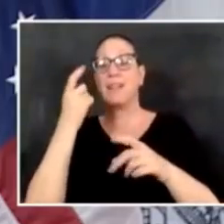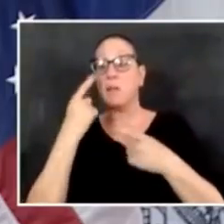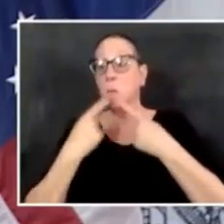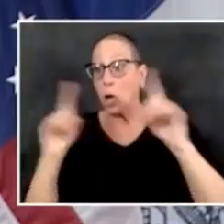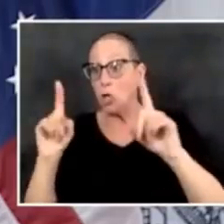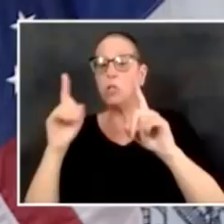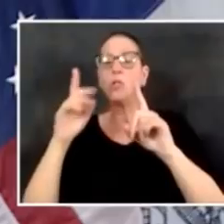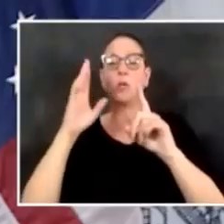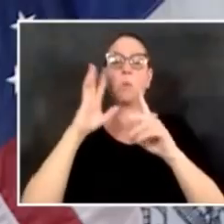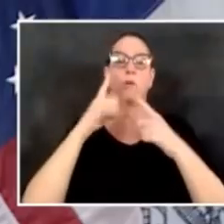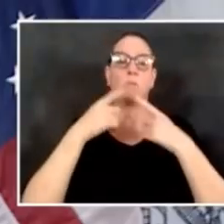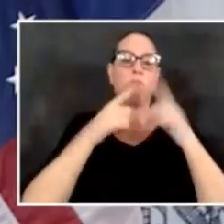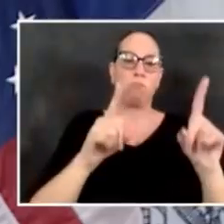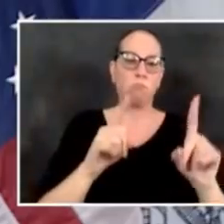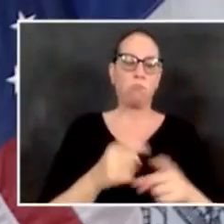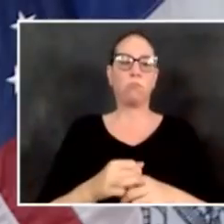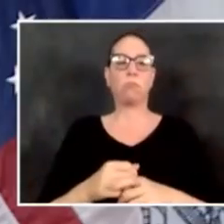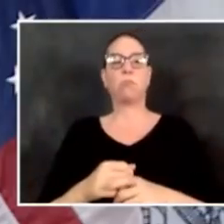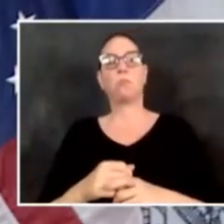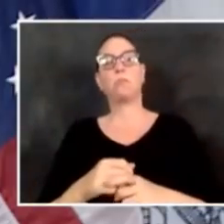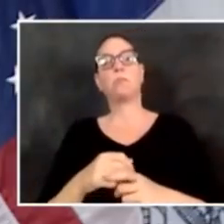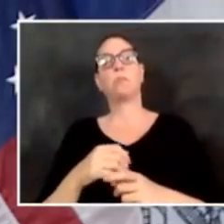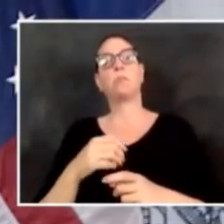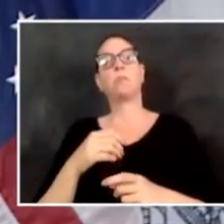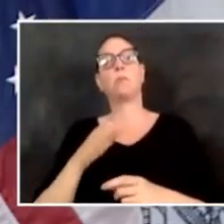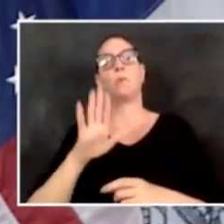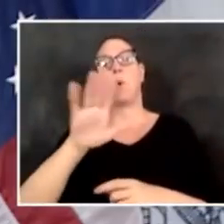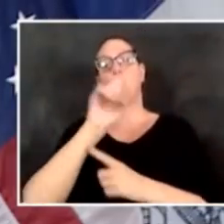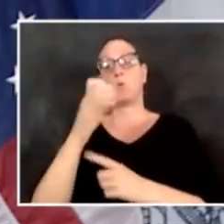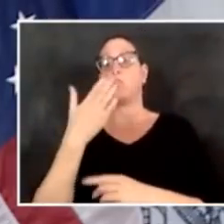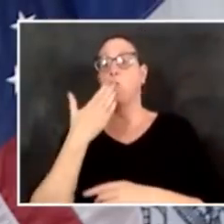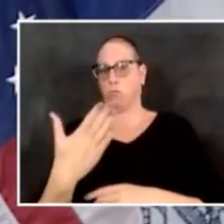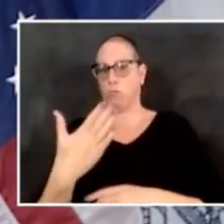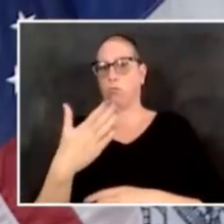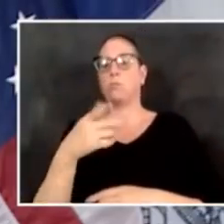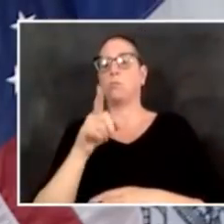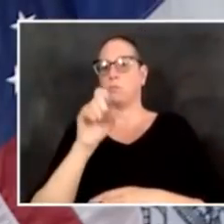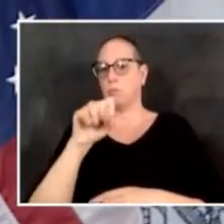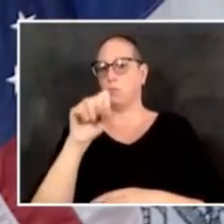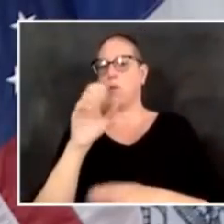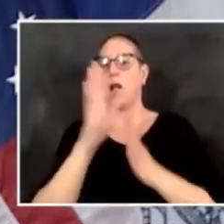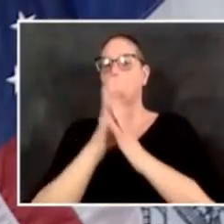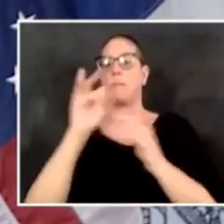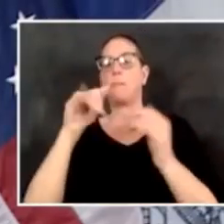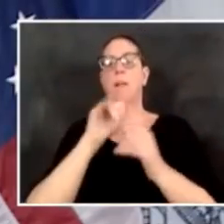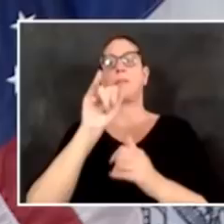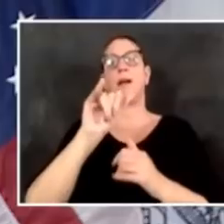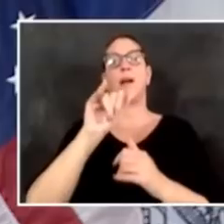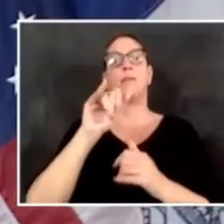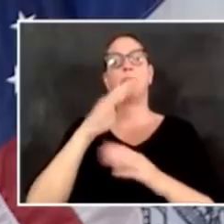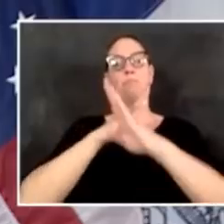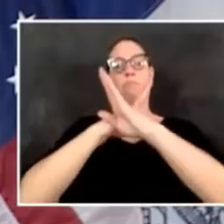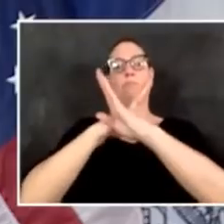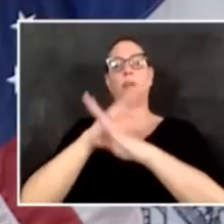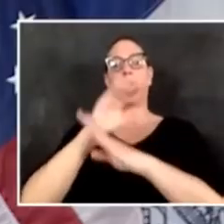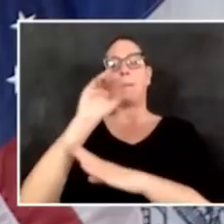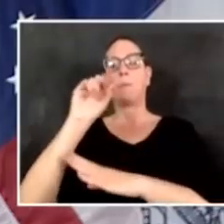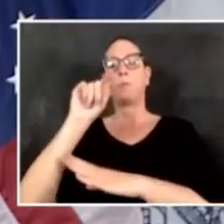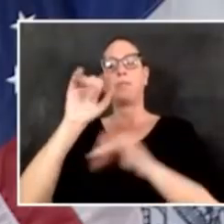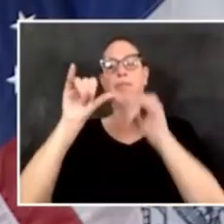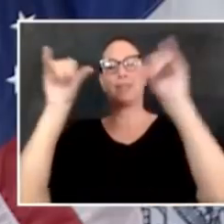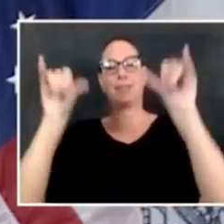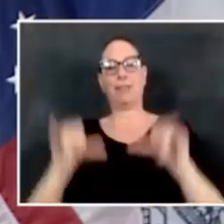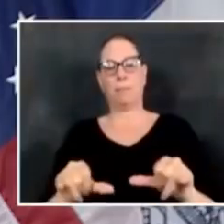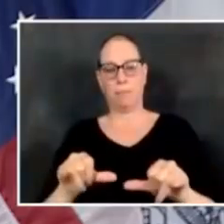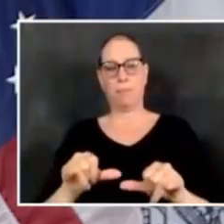who are taking these medications before they get the infection and in treating people who then get it, we're going to get answers very soon. But it's most